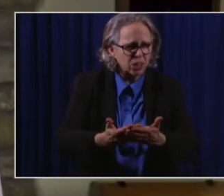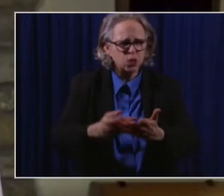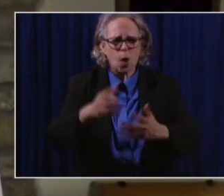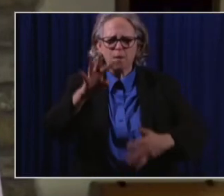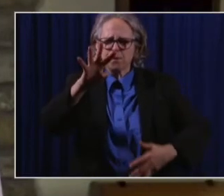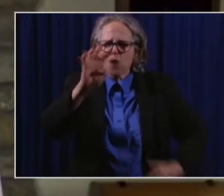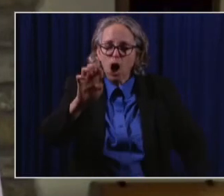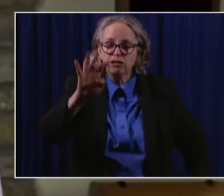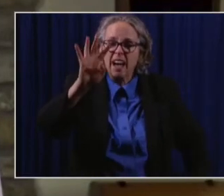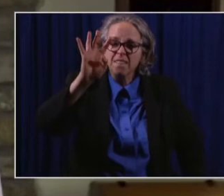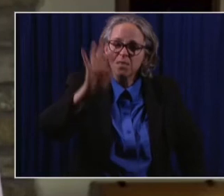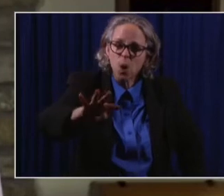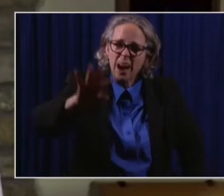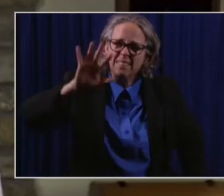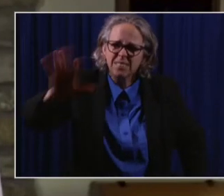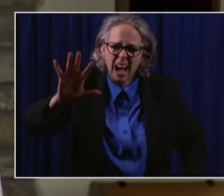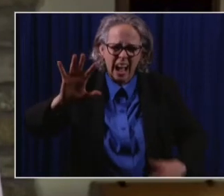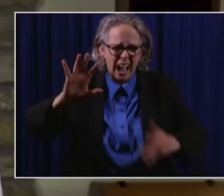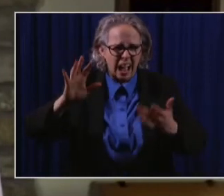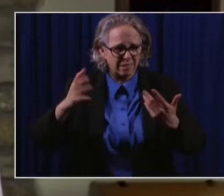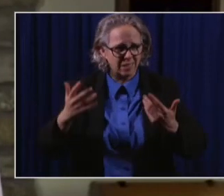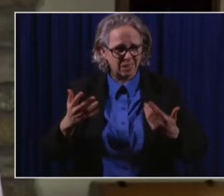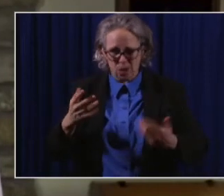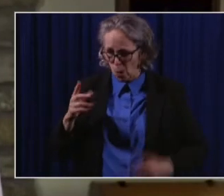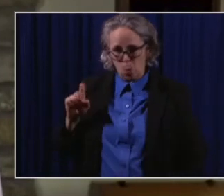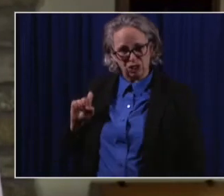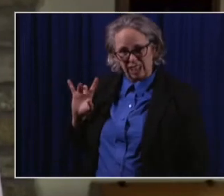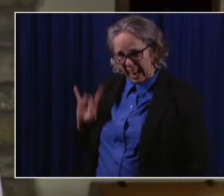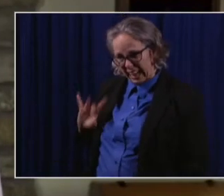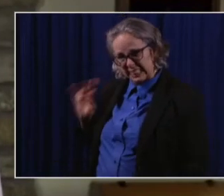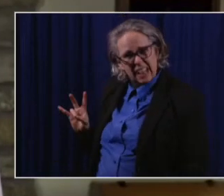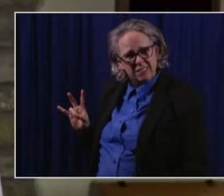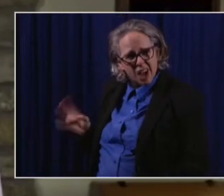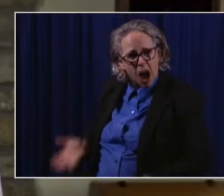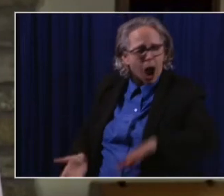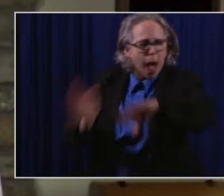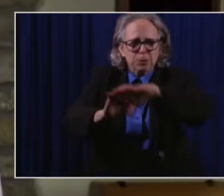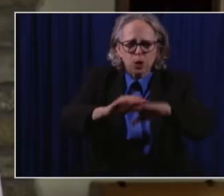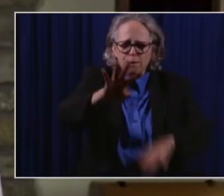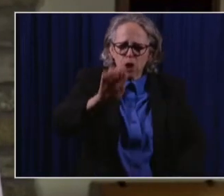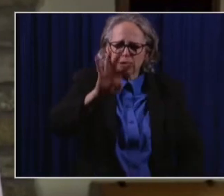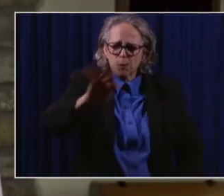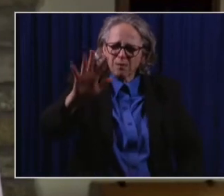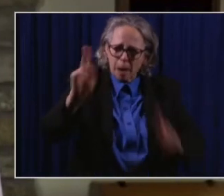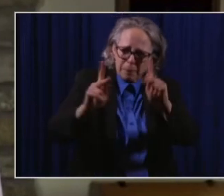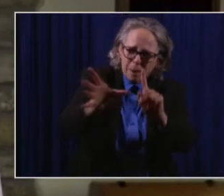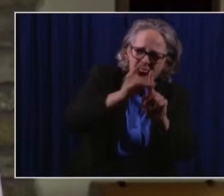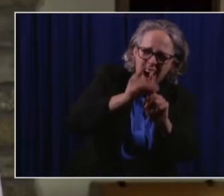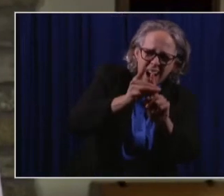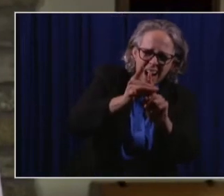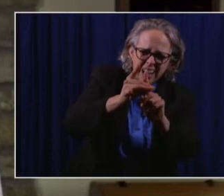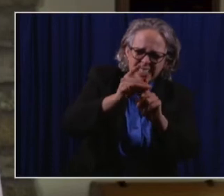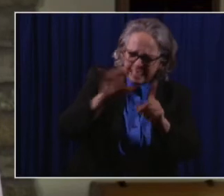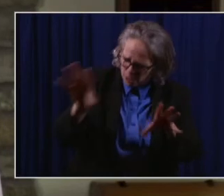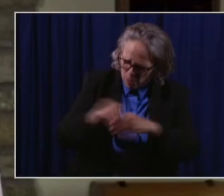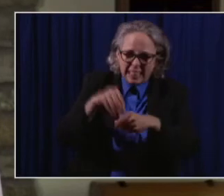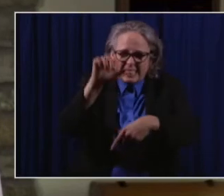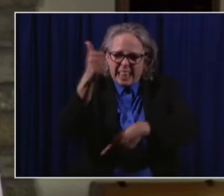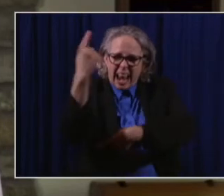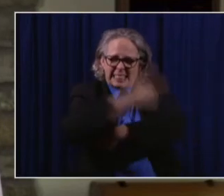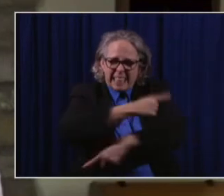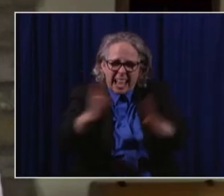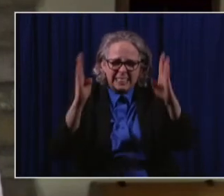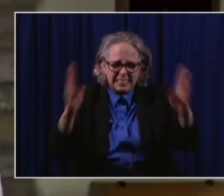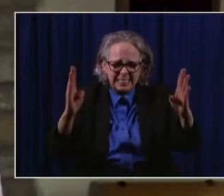445. So from 187 to 445 within a period of 10 days. Down in Lawrence County, a southern tip